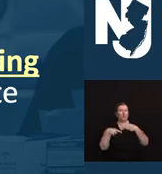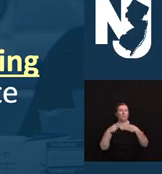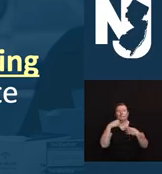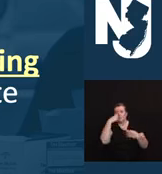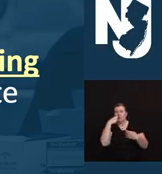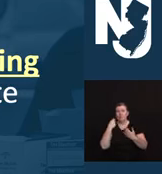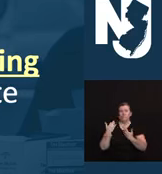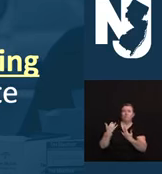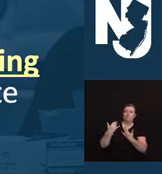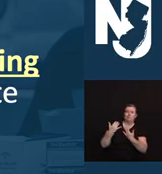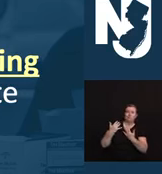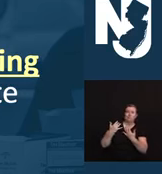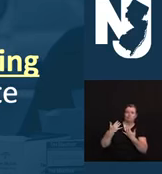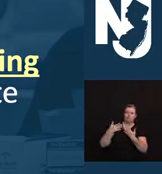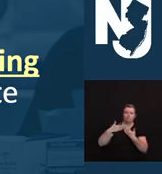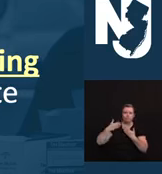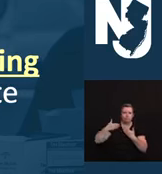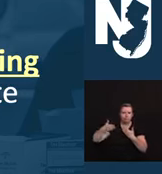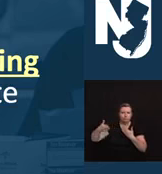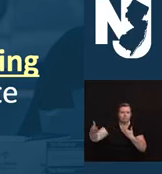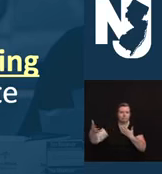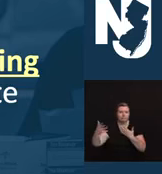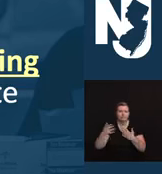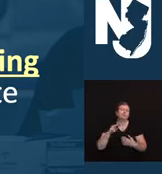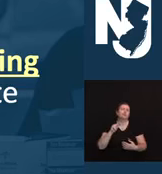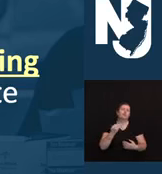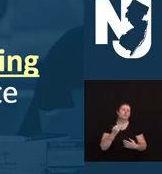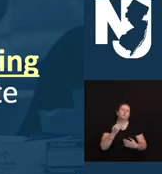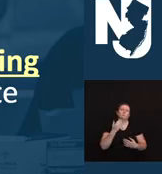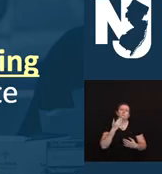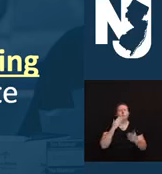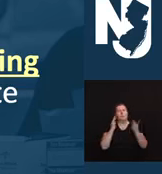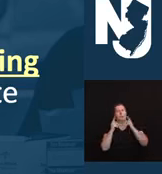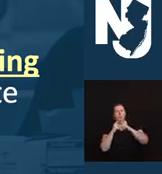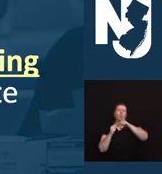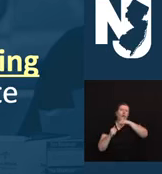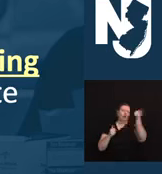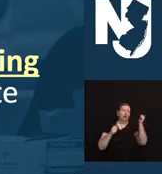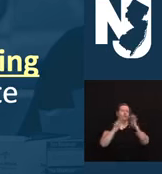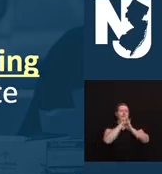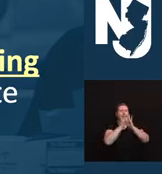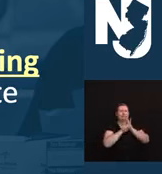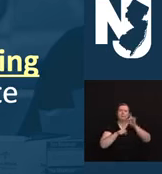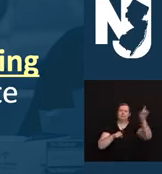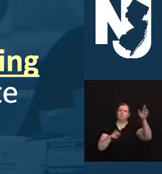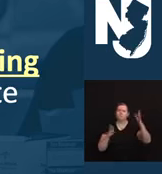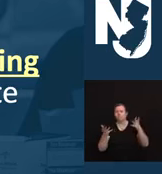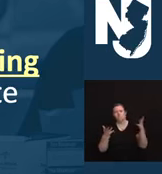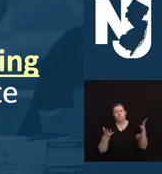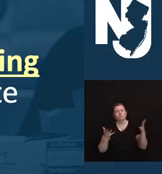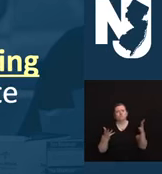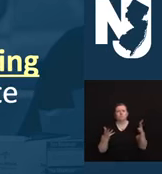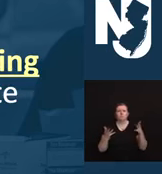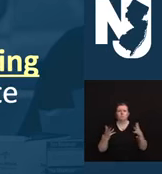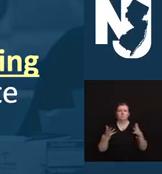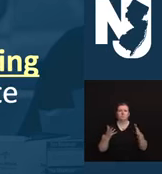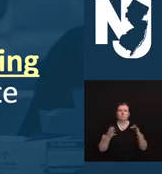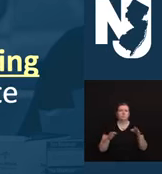as good as any capacity in any state in America. So we've got that. We just need you to go out and get tested. Again,